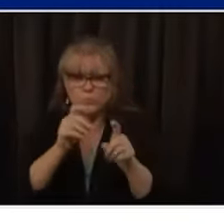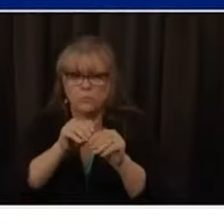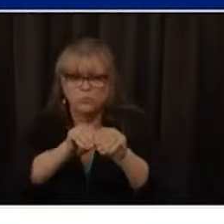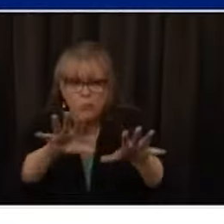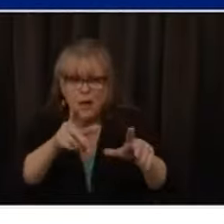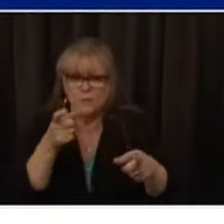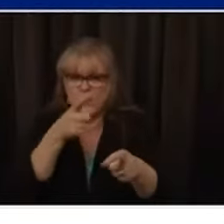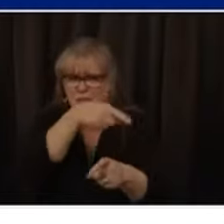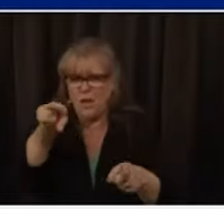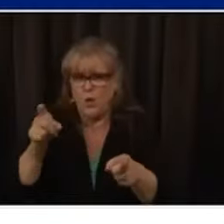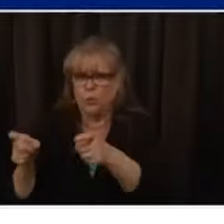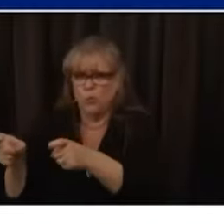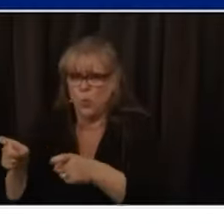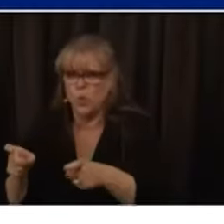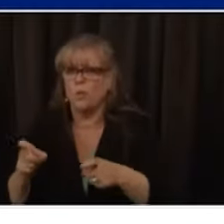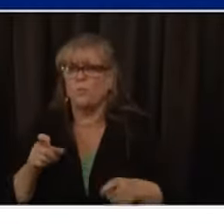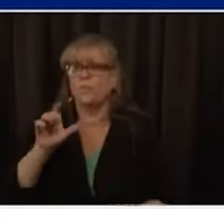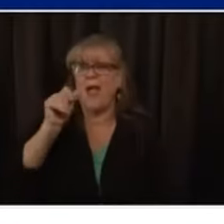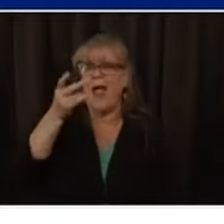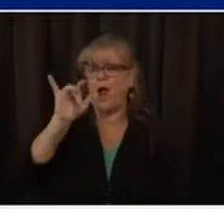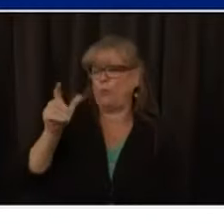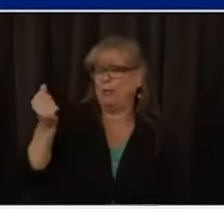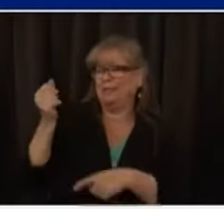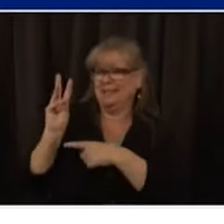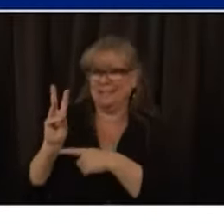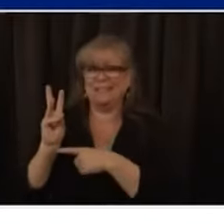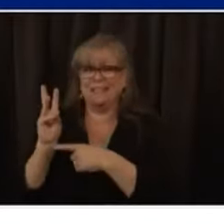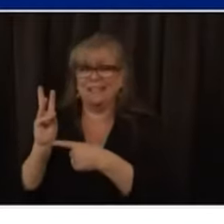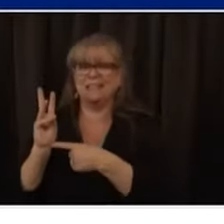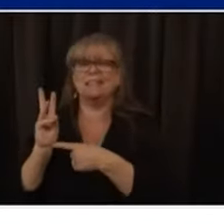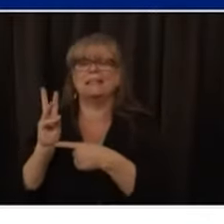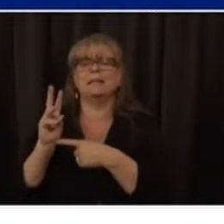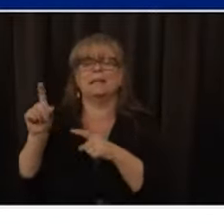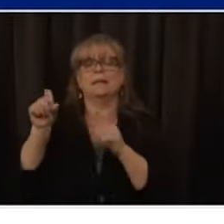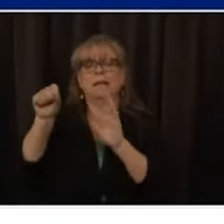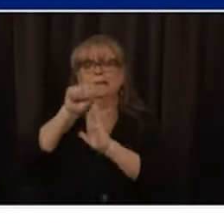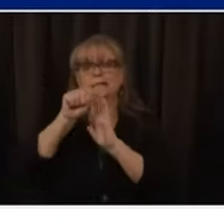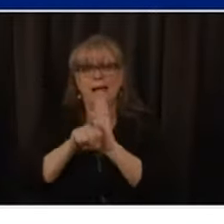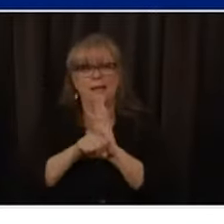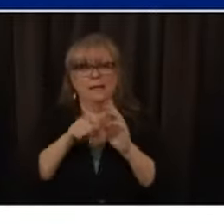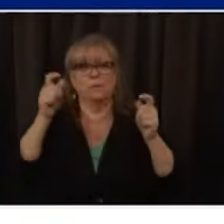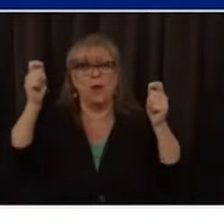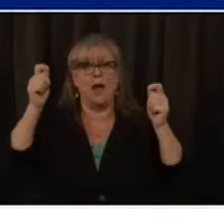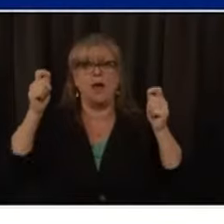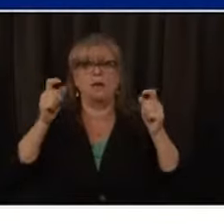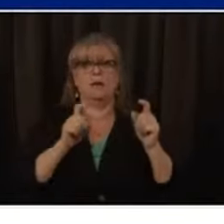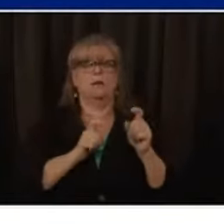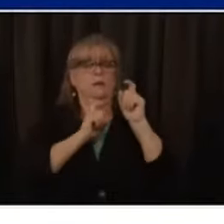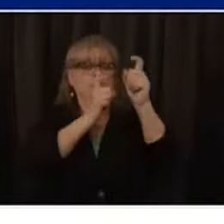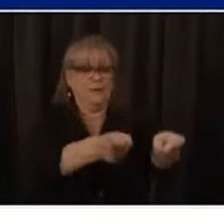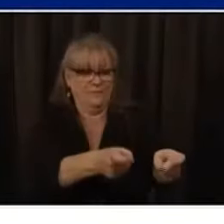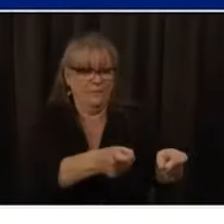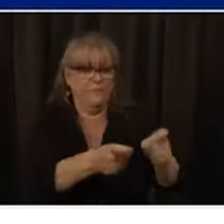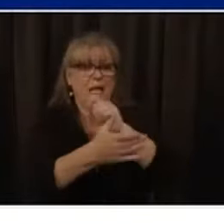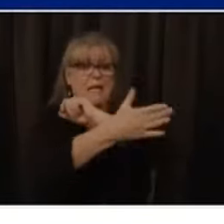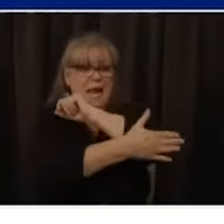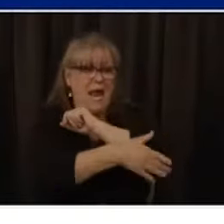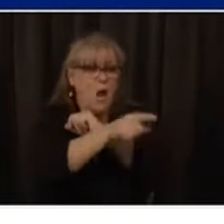from a statewide public health order to guidance. This will empower counties to do what is necessary to protect their